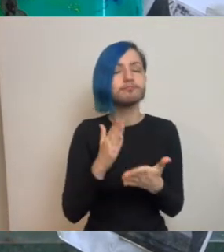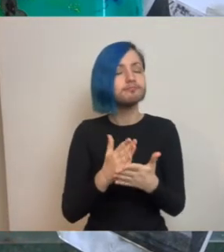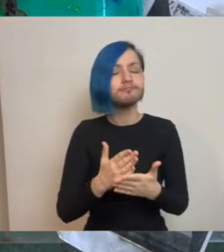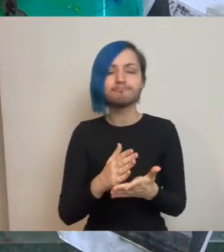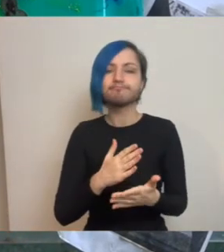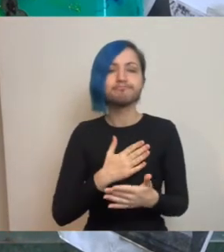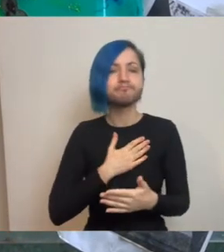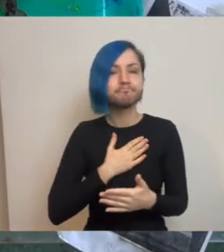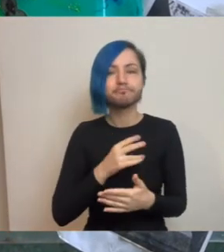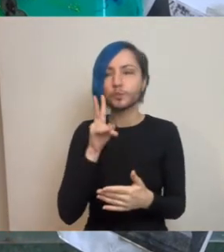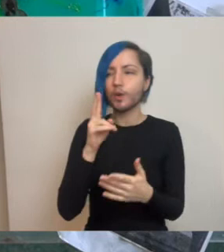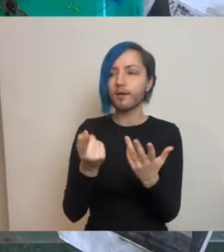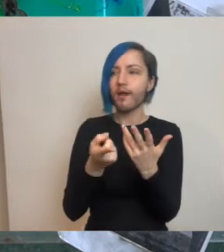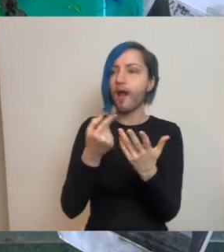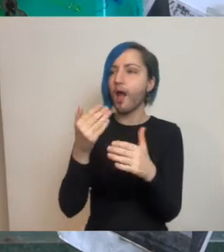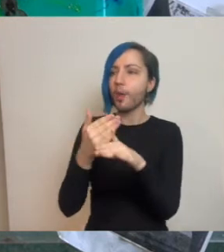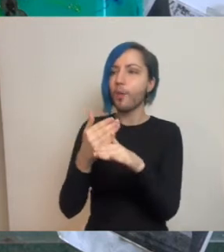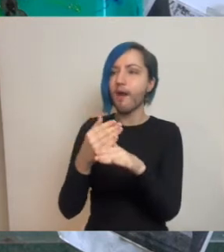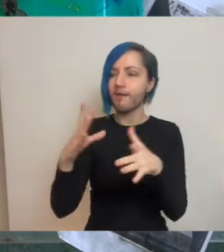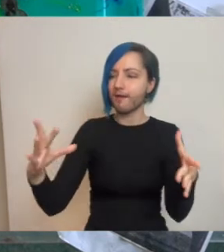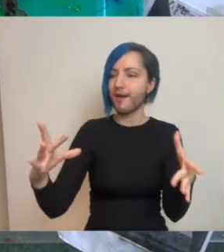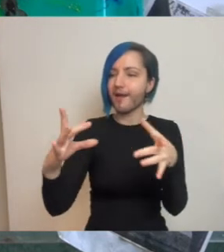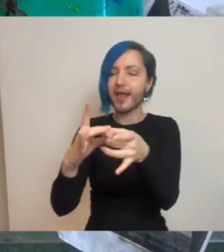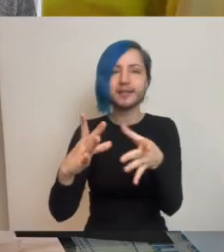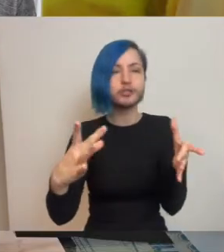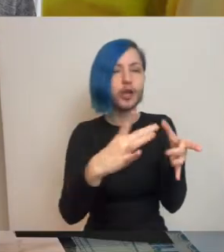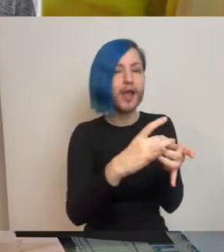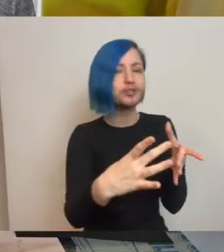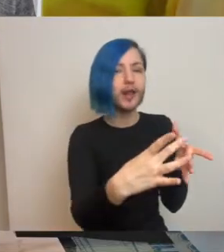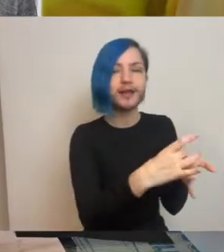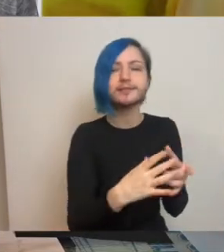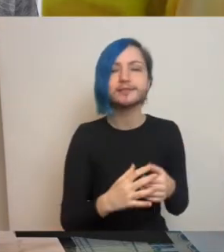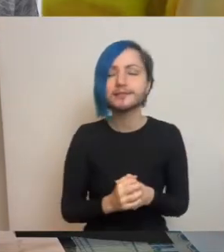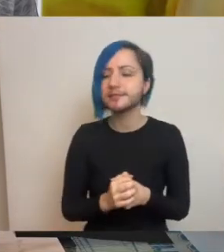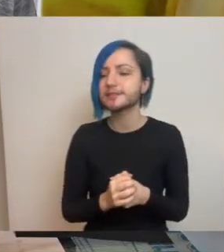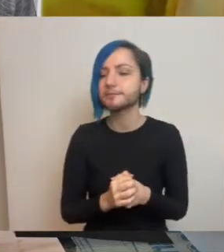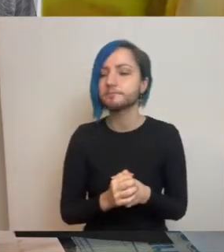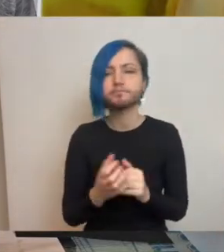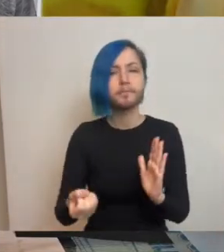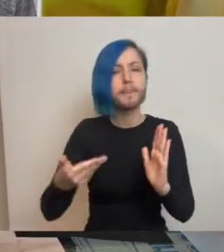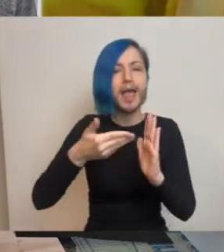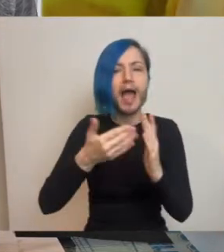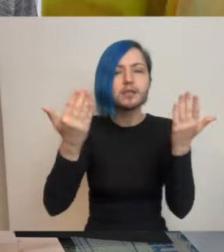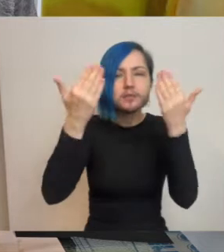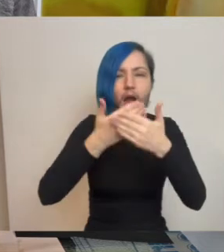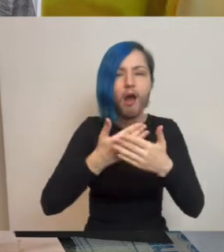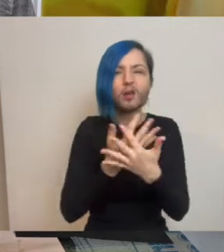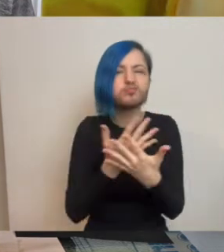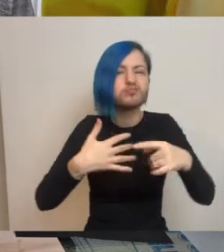at other pieces of work and making connections across them. So I'm just going to add some dark bits, lots of shadow, let's